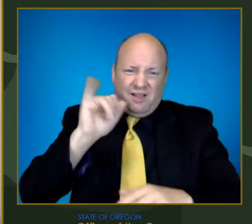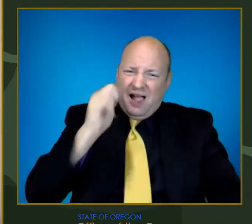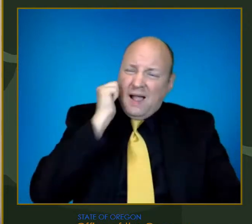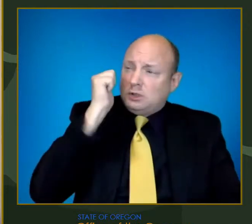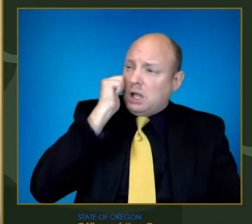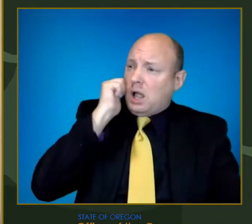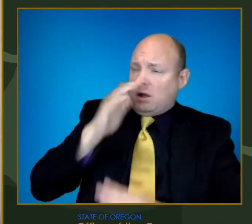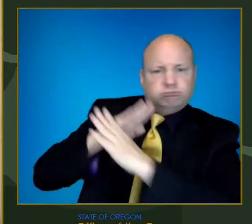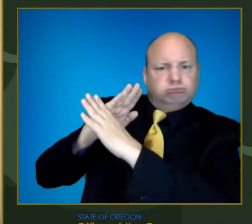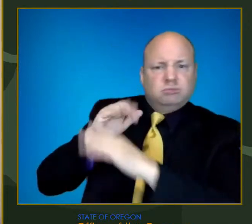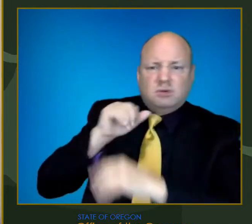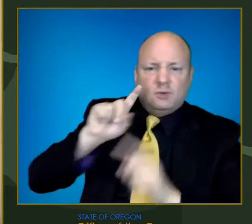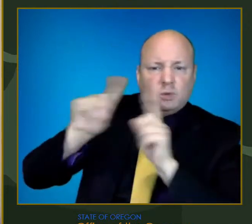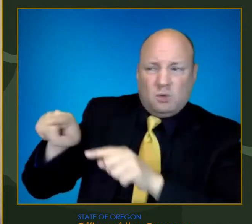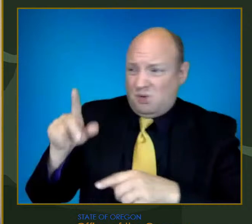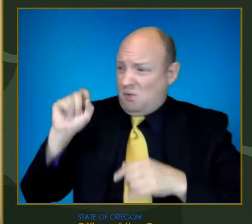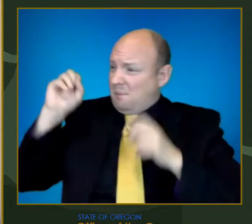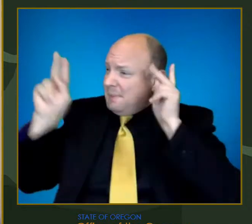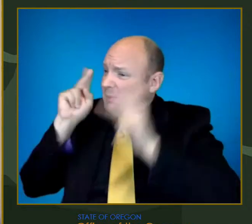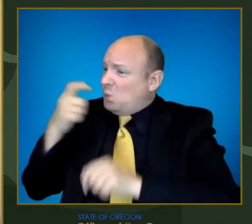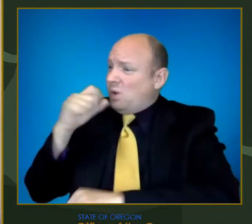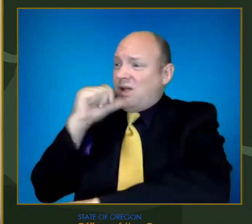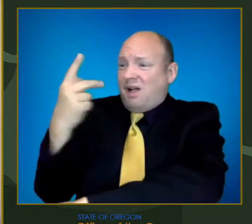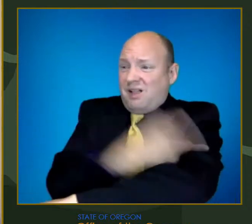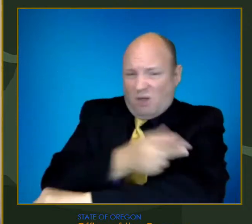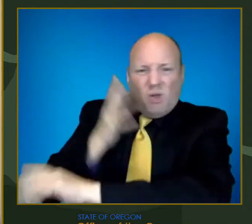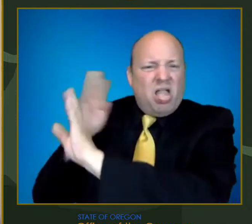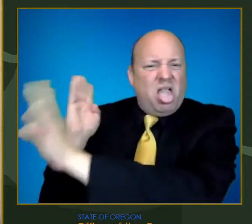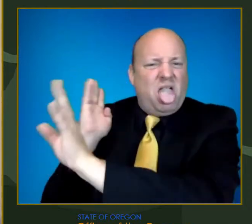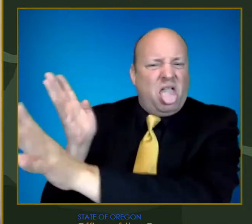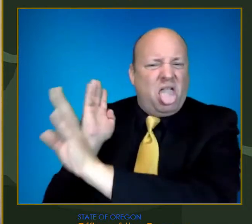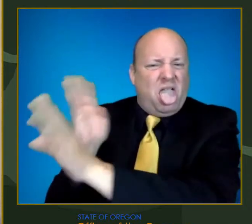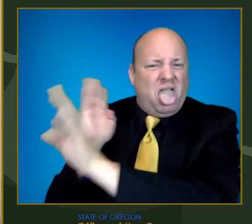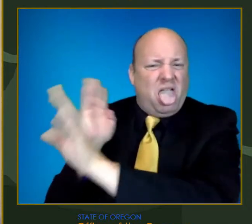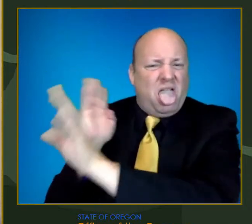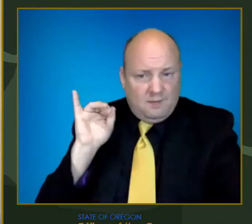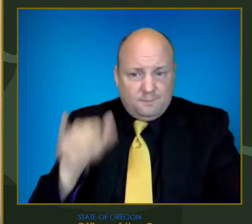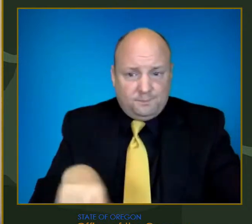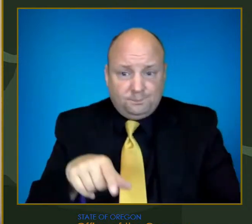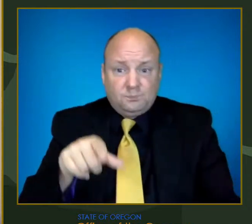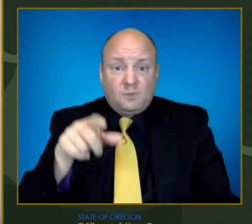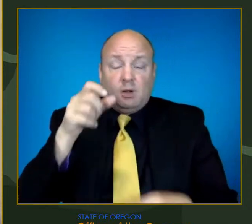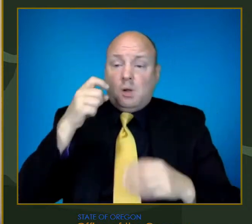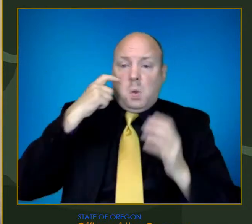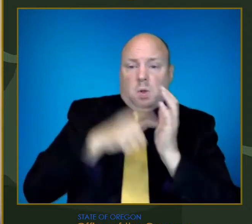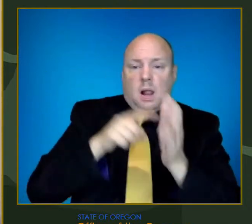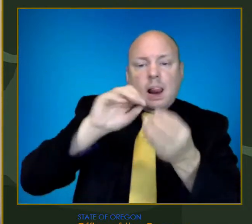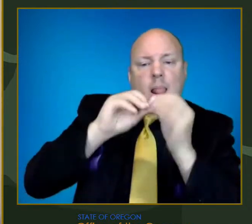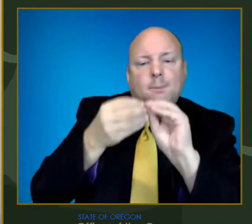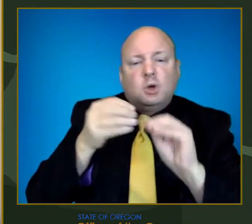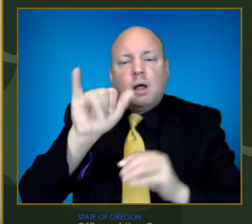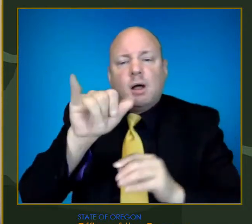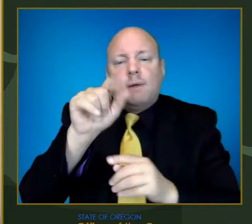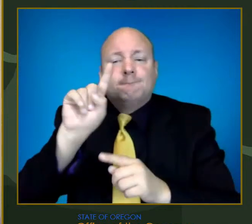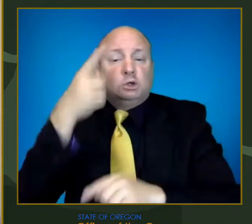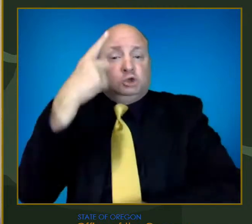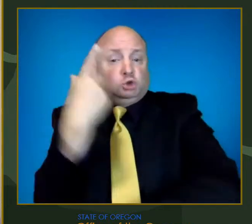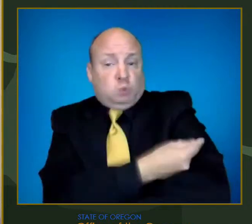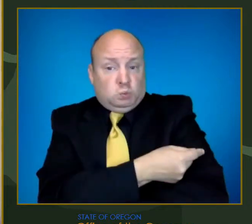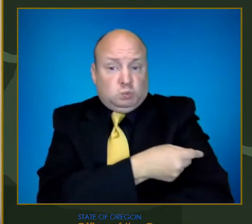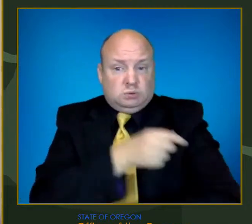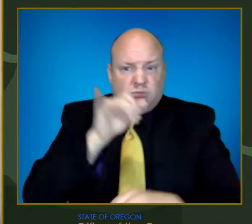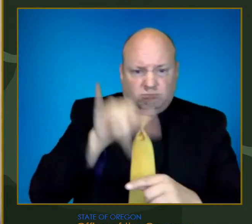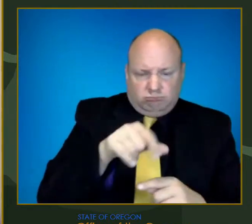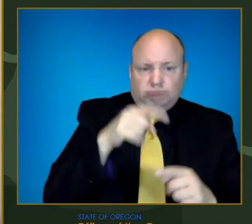vaccine. In early July, Oregon reached 70% of all adults vaccinated. In the meantime, we must do